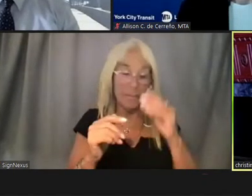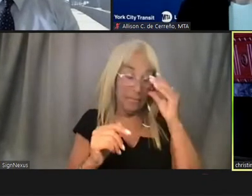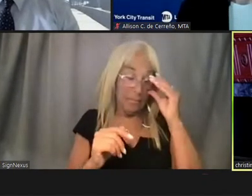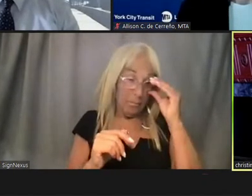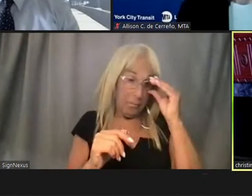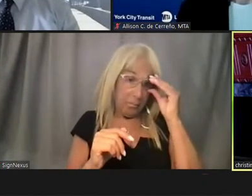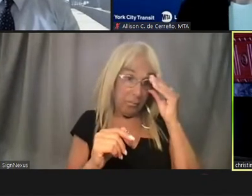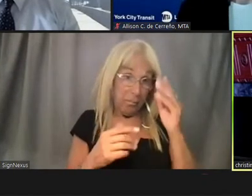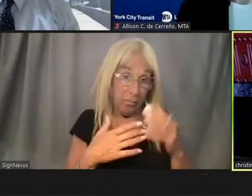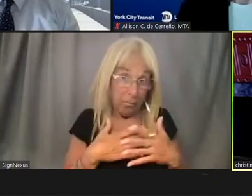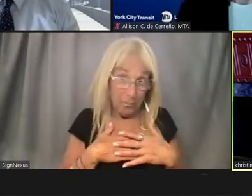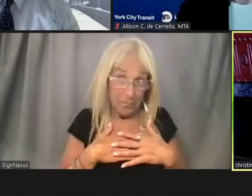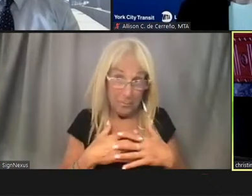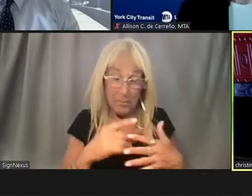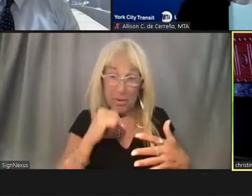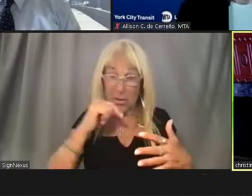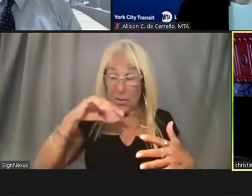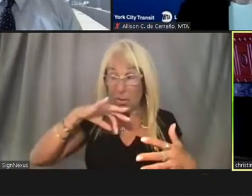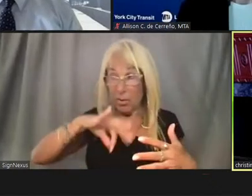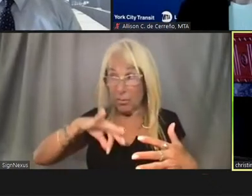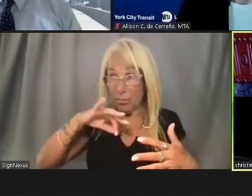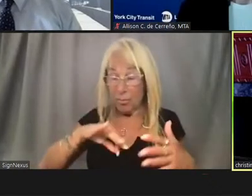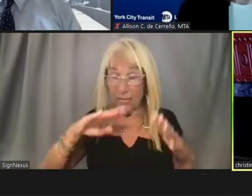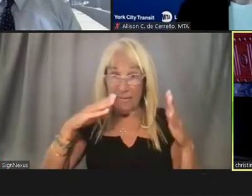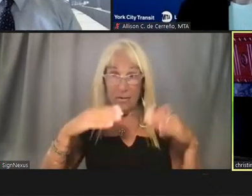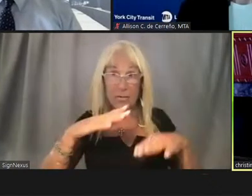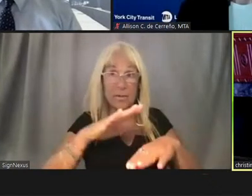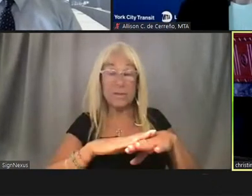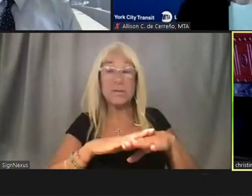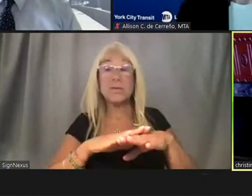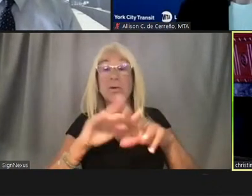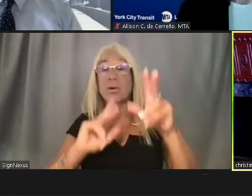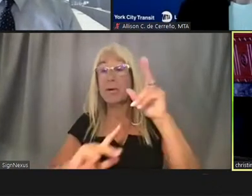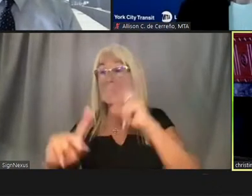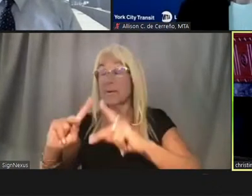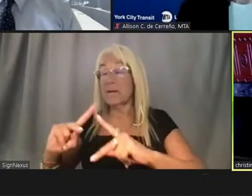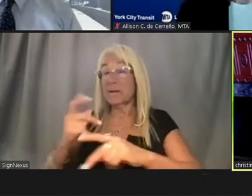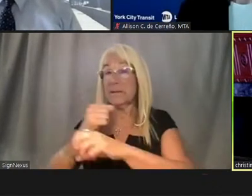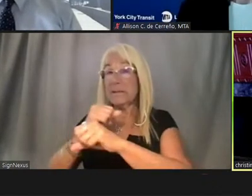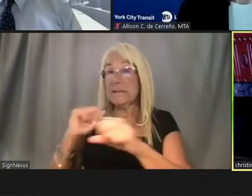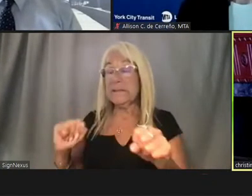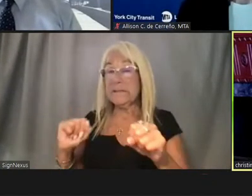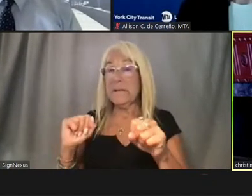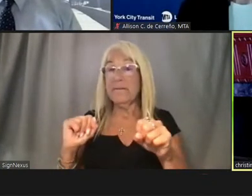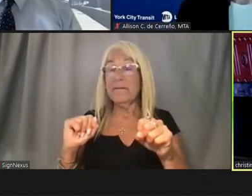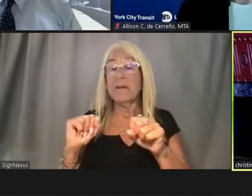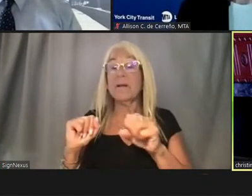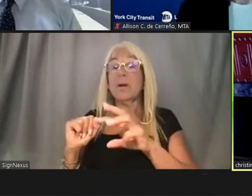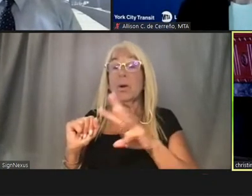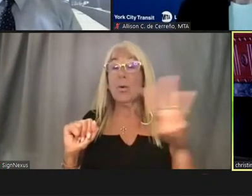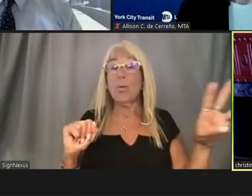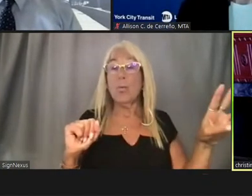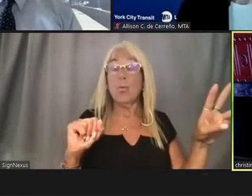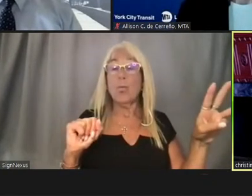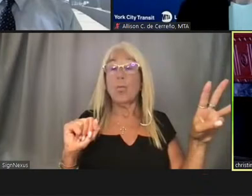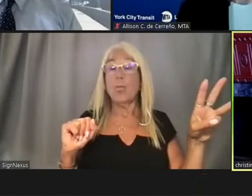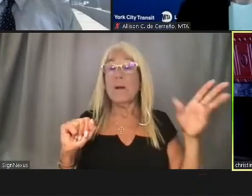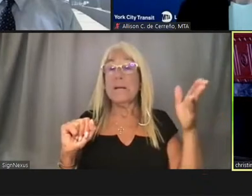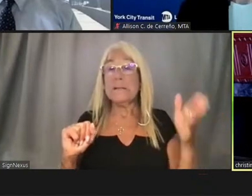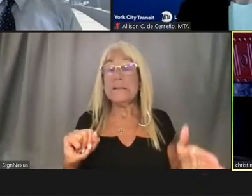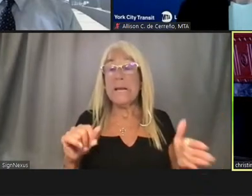year old non-profit focus on pedestrian safety on the west side of Manhattan we fully support congestion